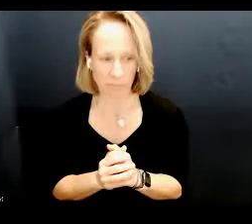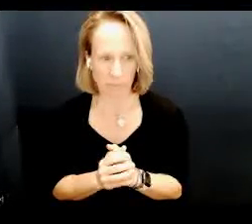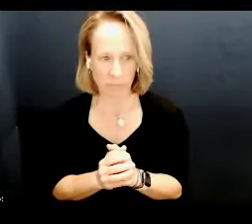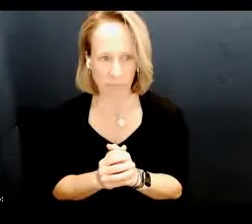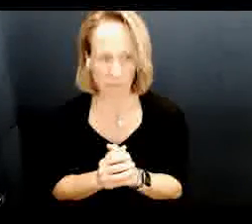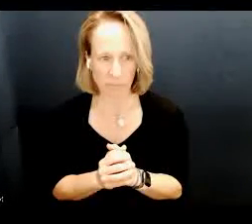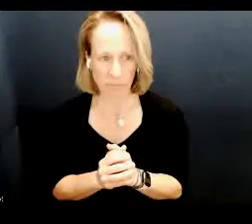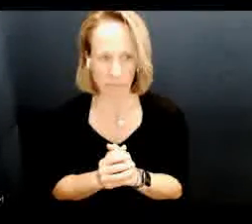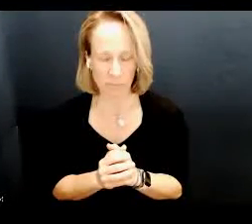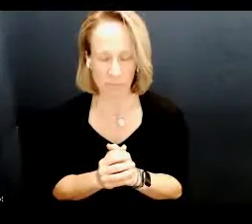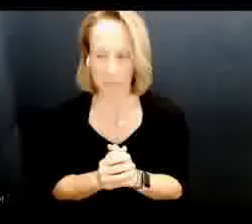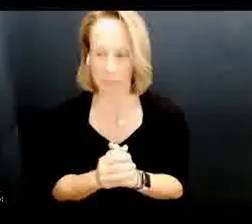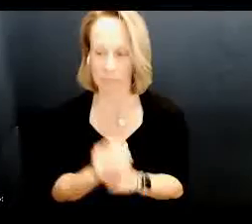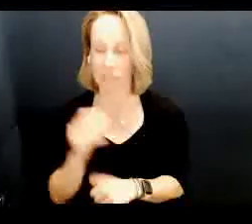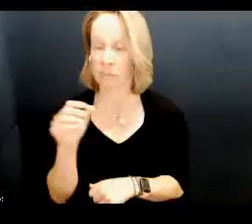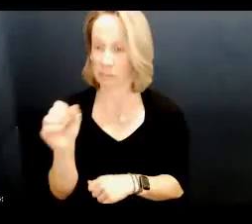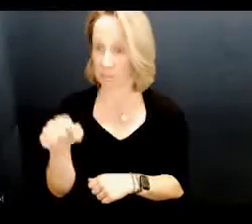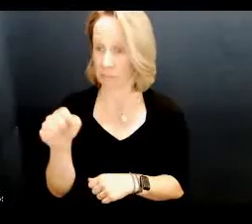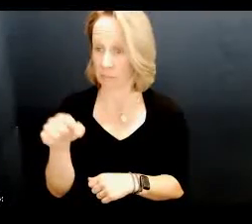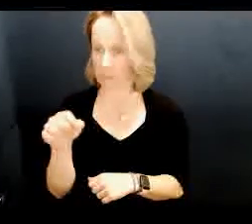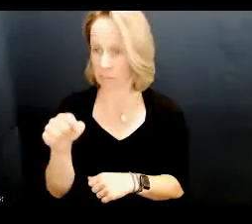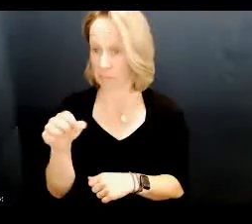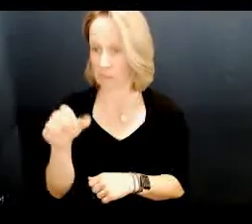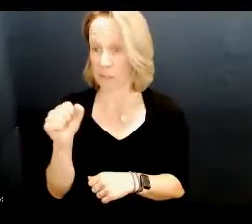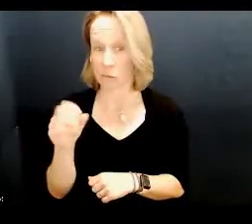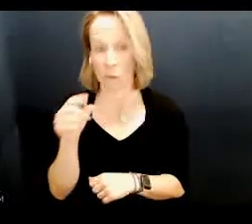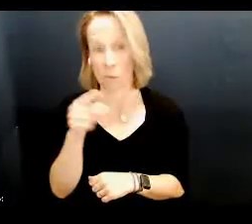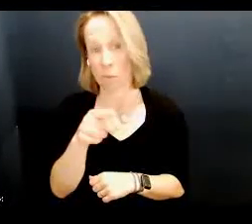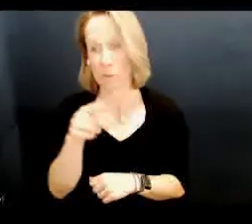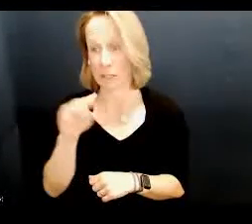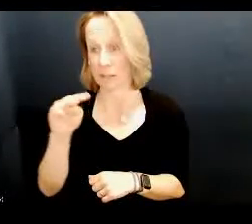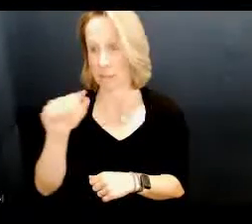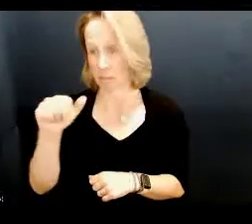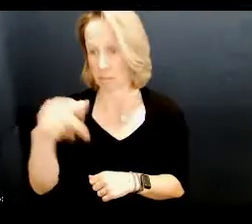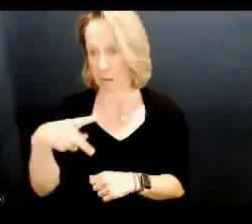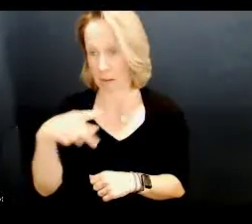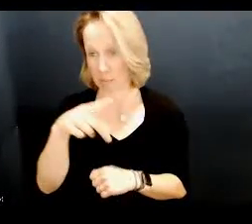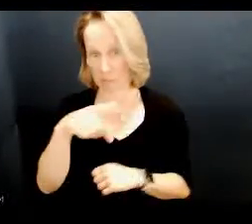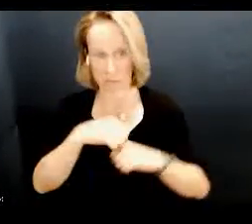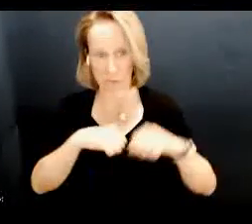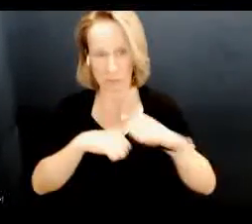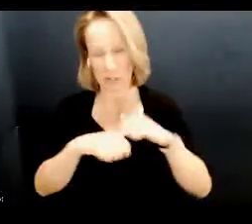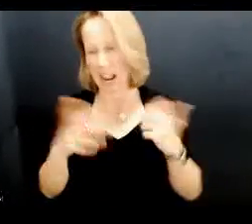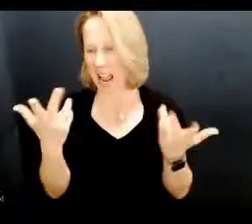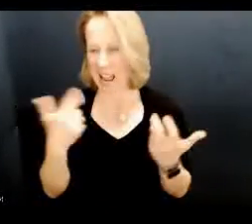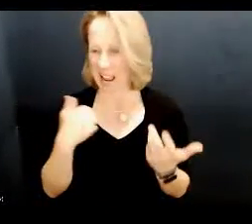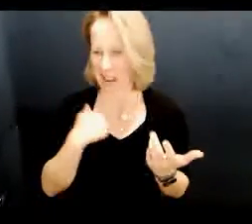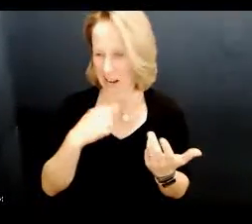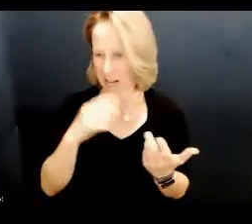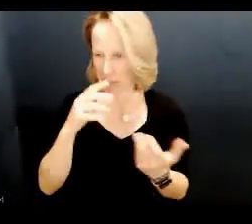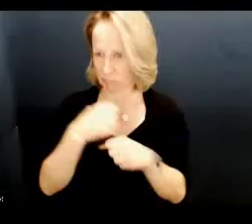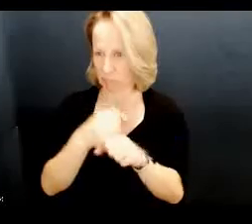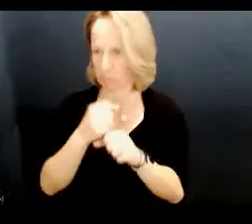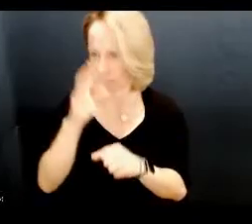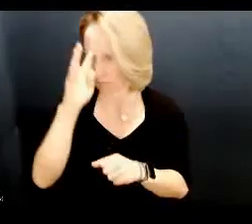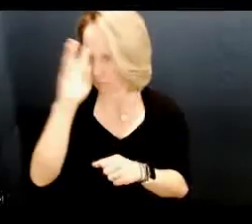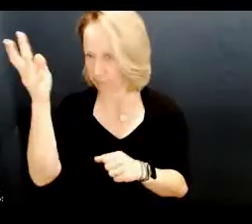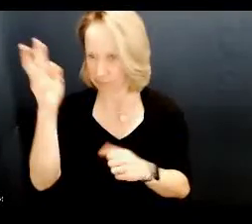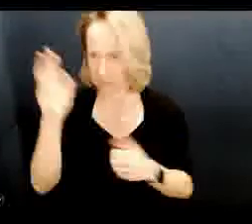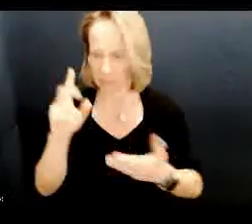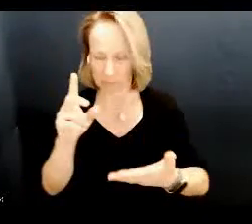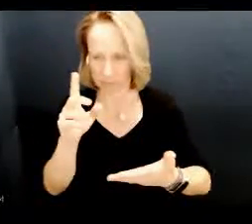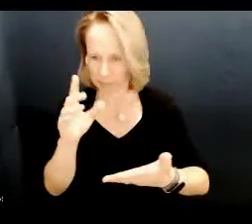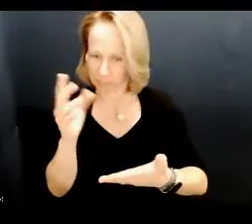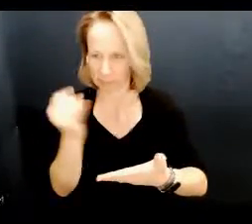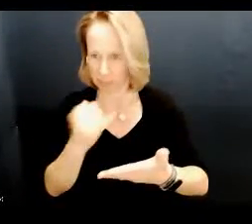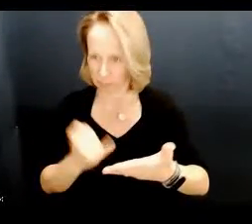But yeah, so this map, because I created this like hypothetical map, right? In my scenario,